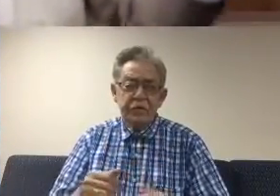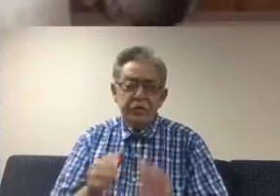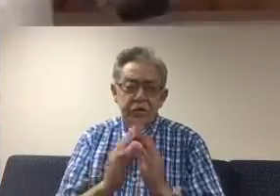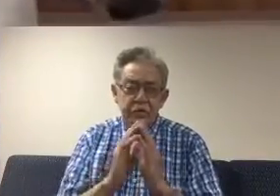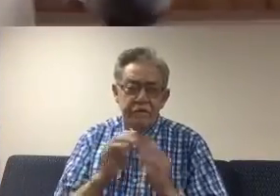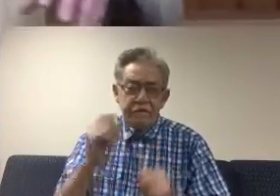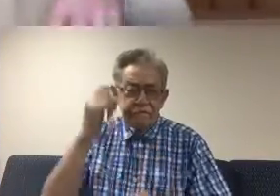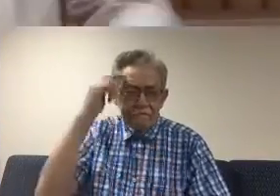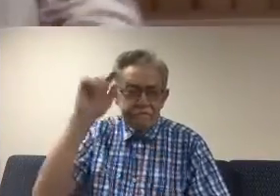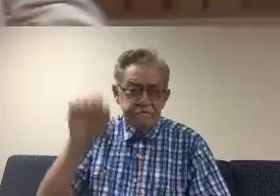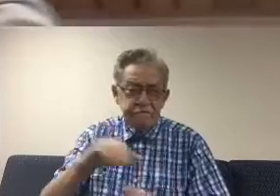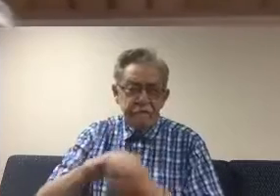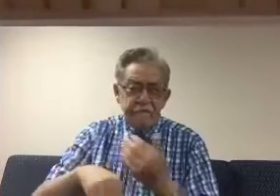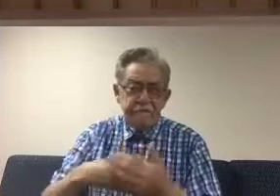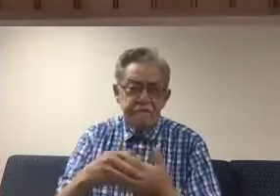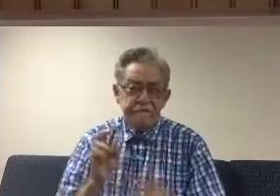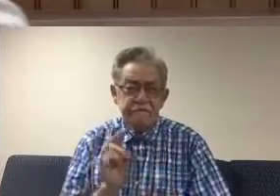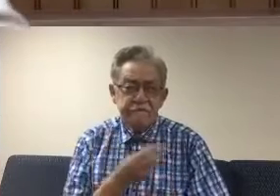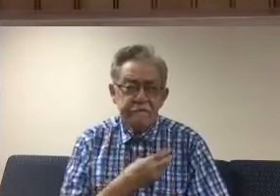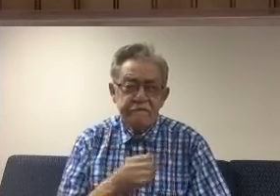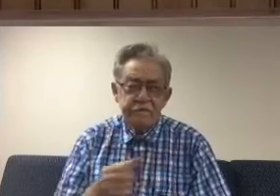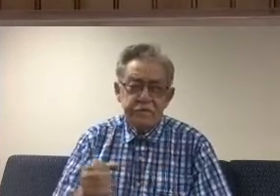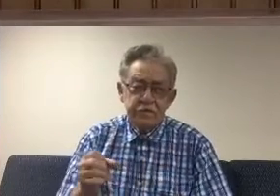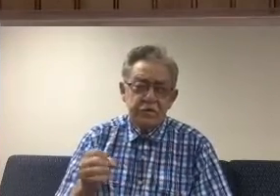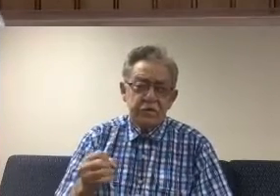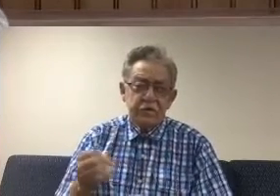will, if you're a teacher,